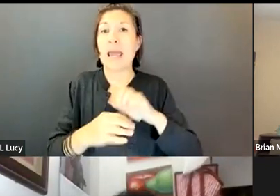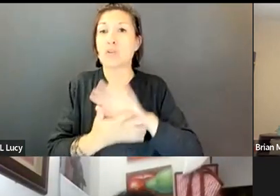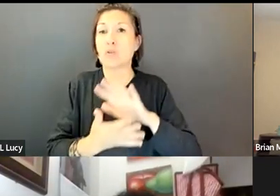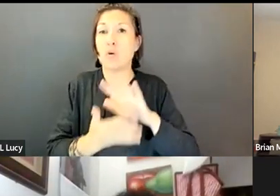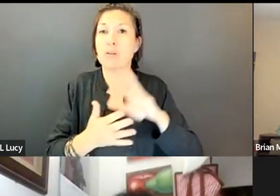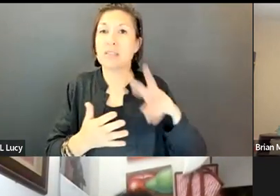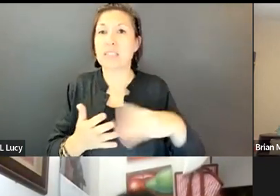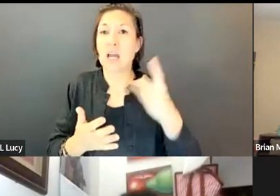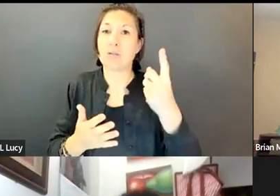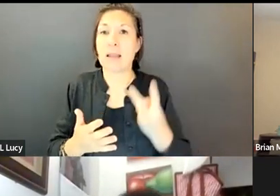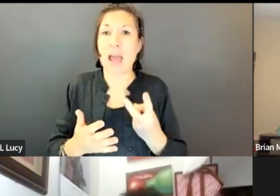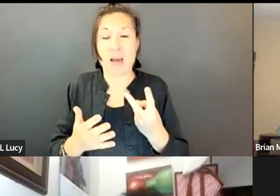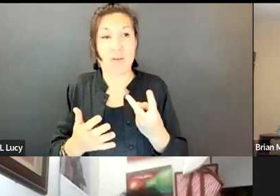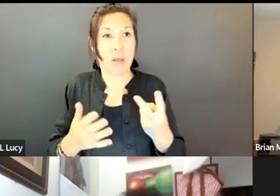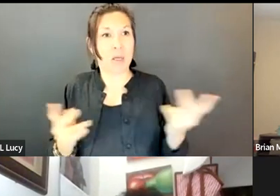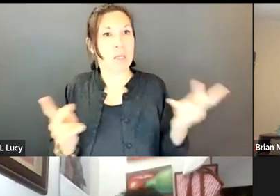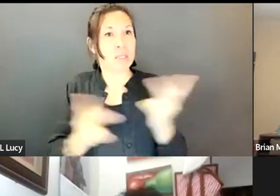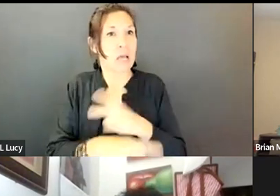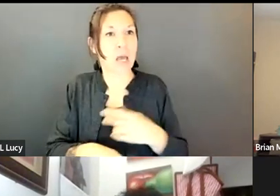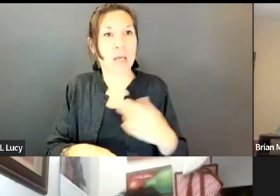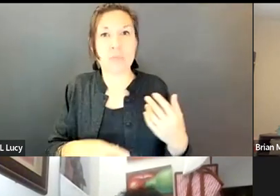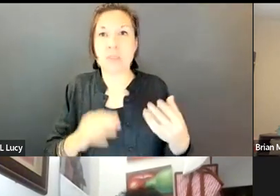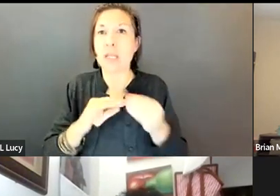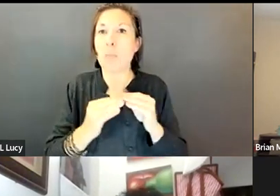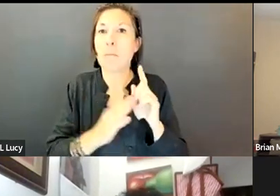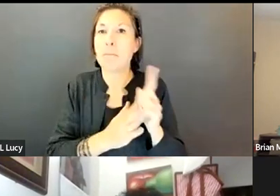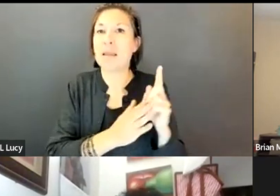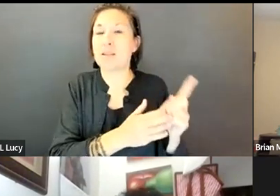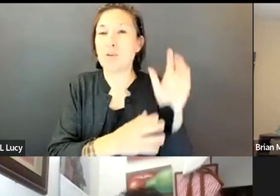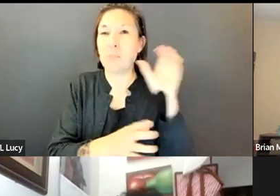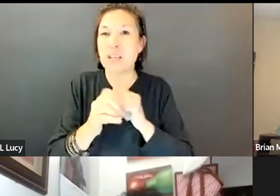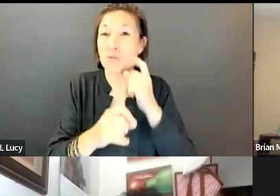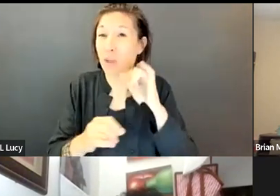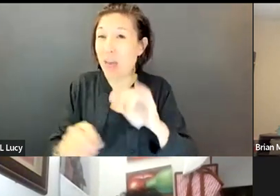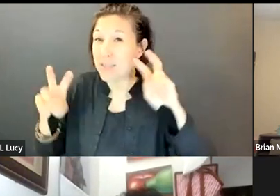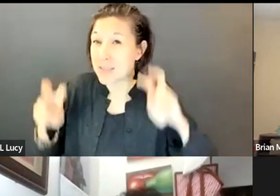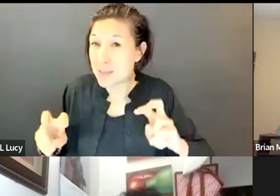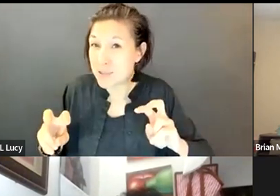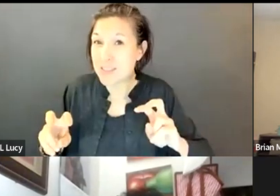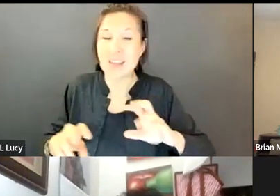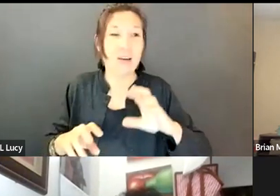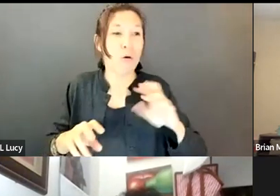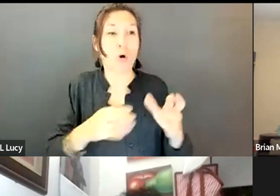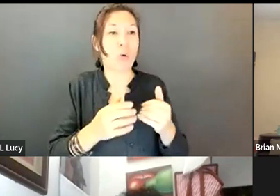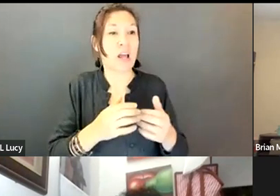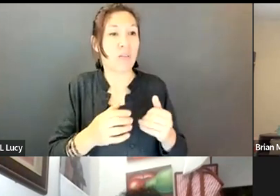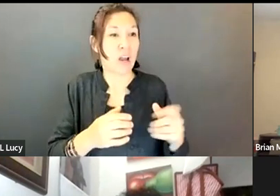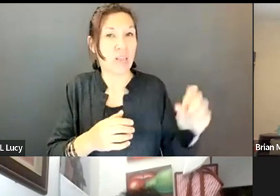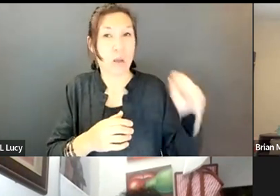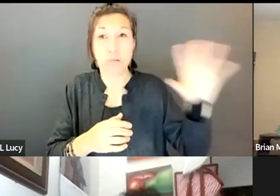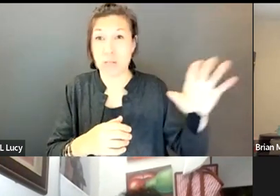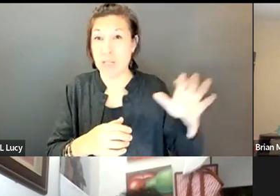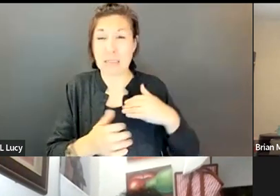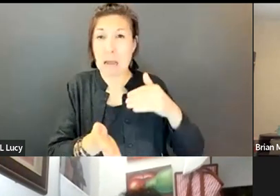and so all of a sudden it just took on a very different sense of importance as opposed to well if they miss a day they miss a